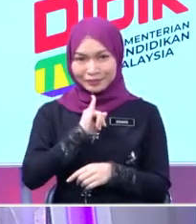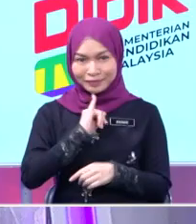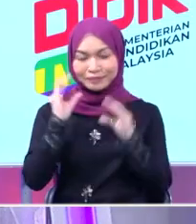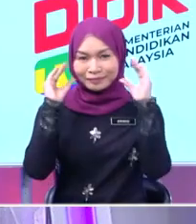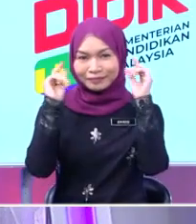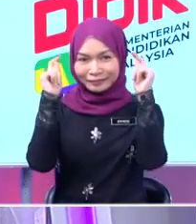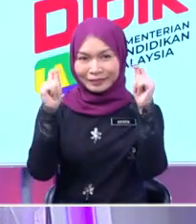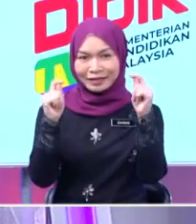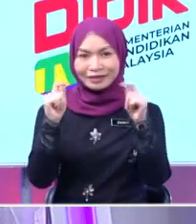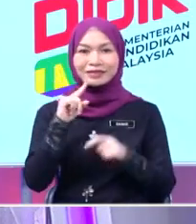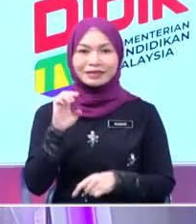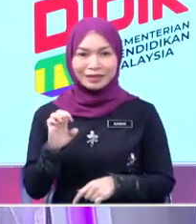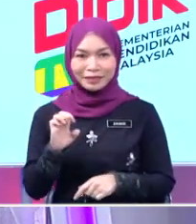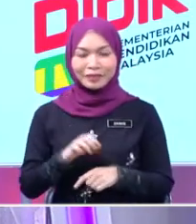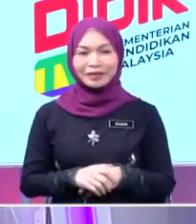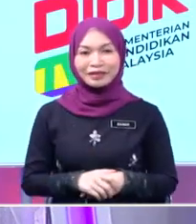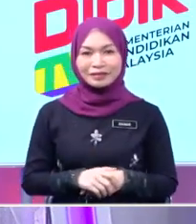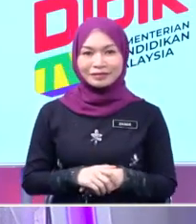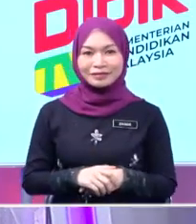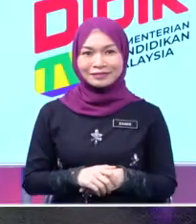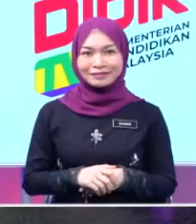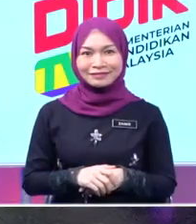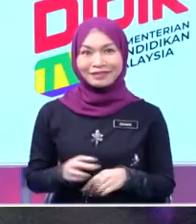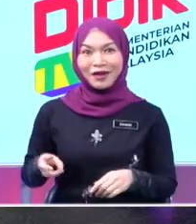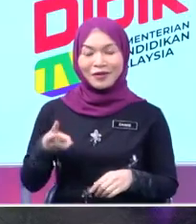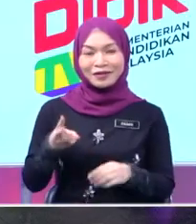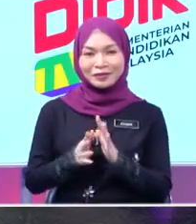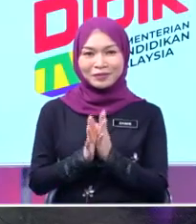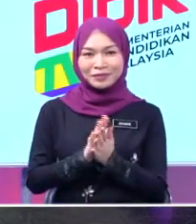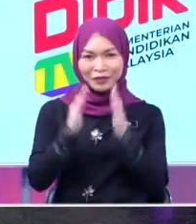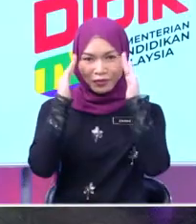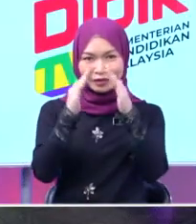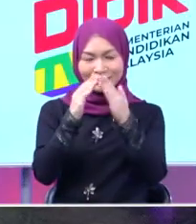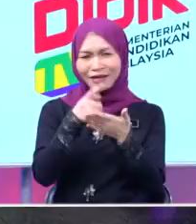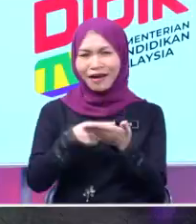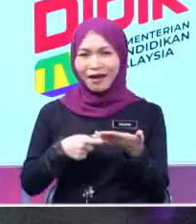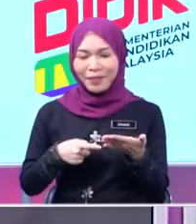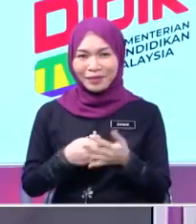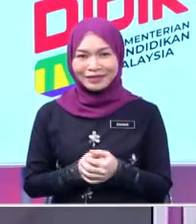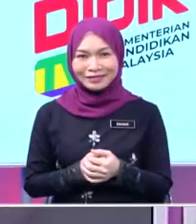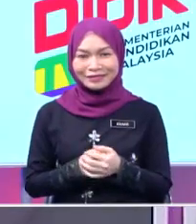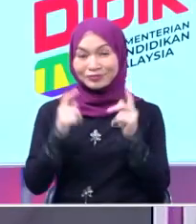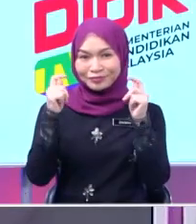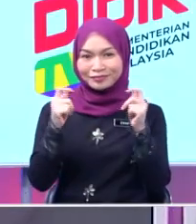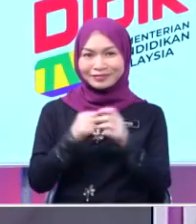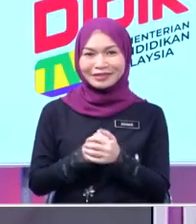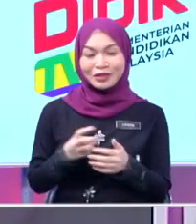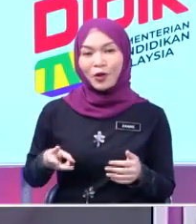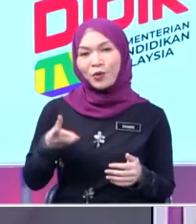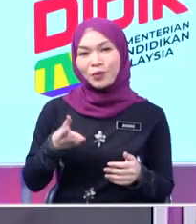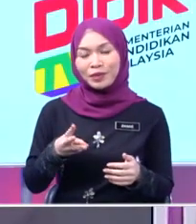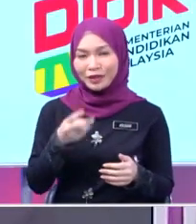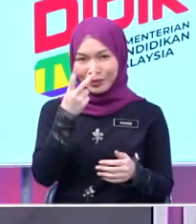Alright Puan Ima, in this segment what will we be focusing on, teacher? Okay, in this segment we are going to look at a